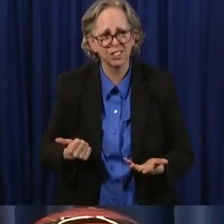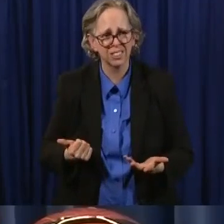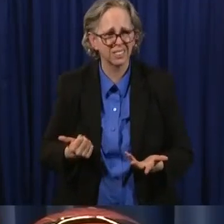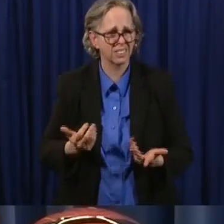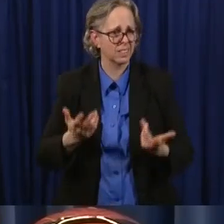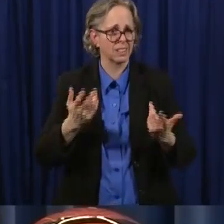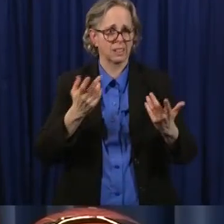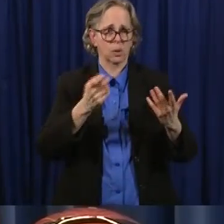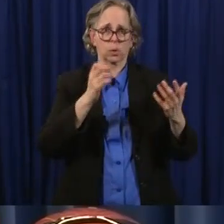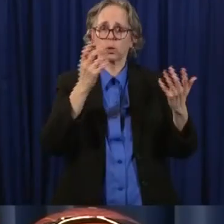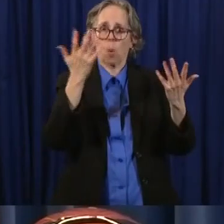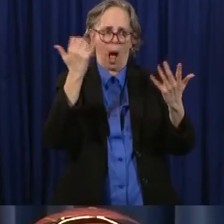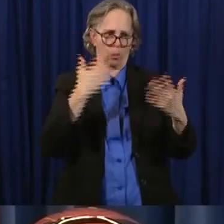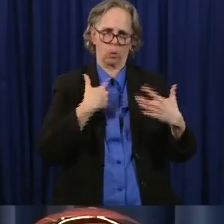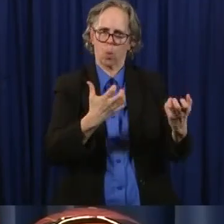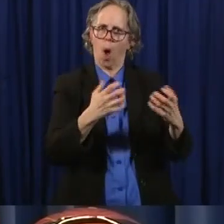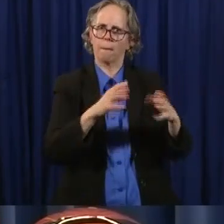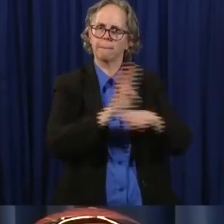economy. And I think there's